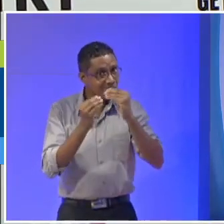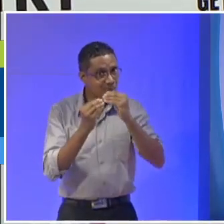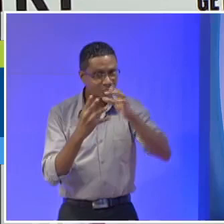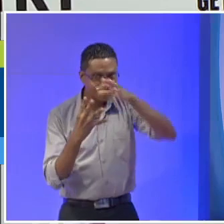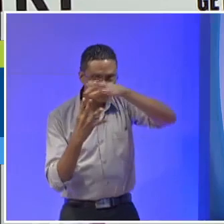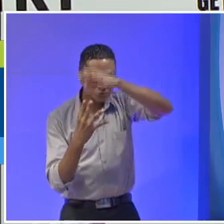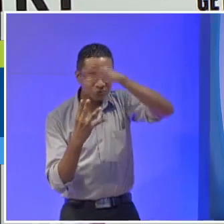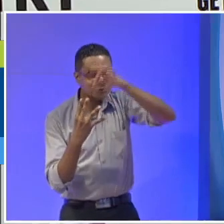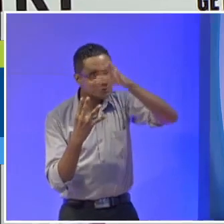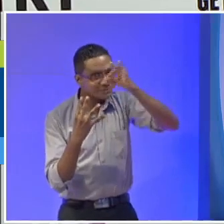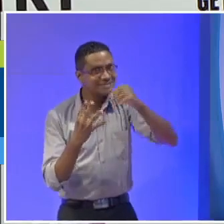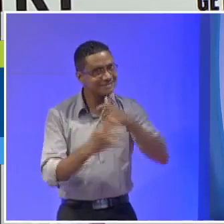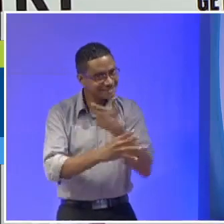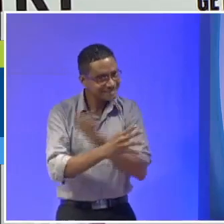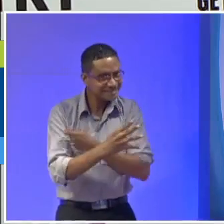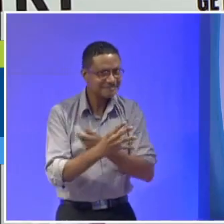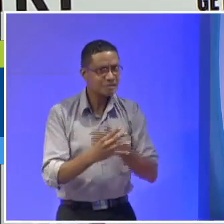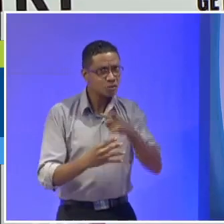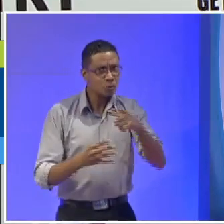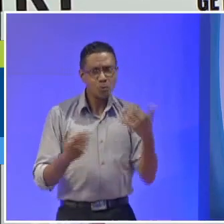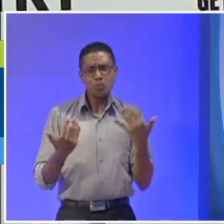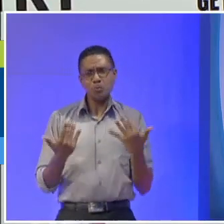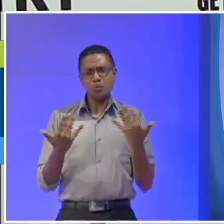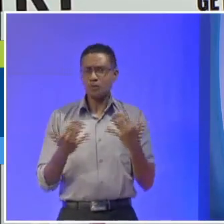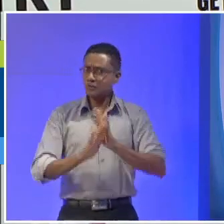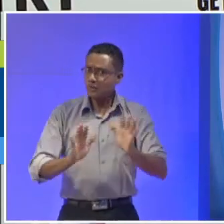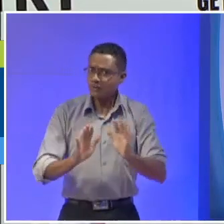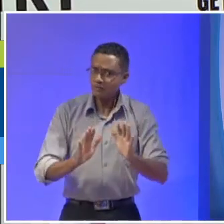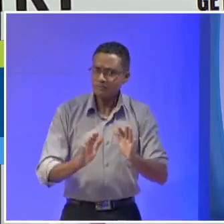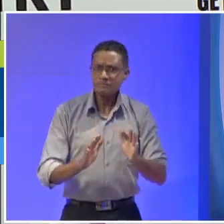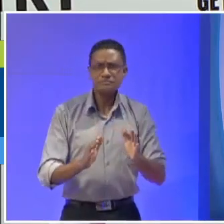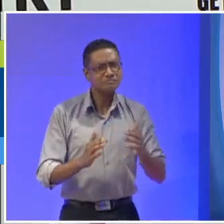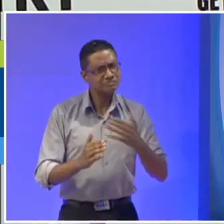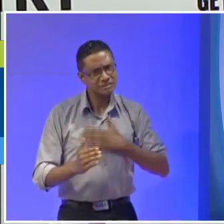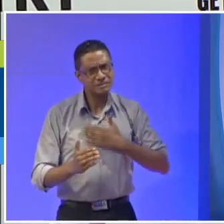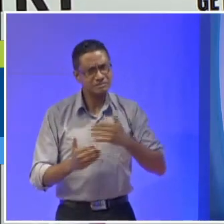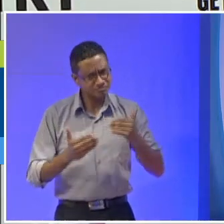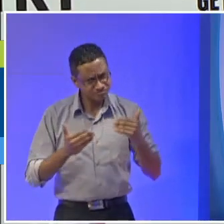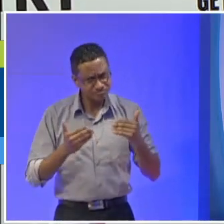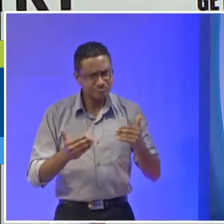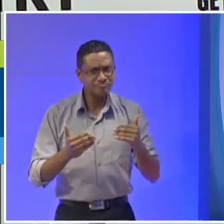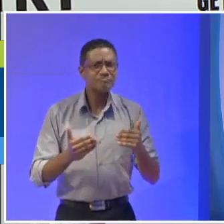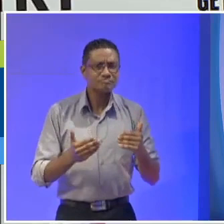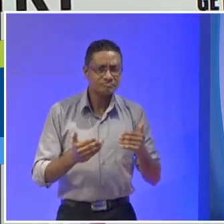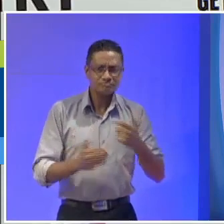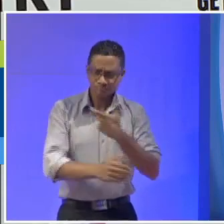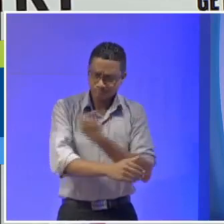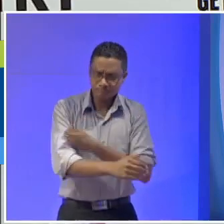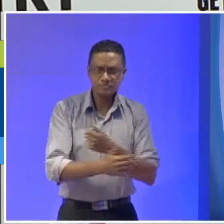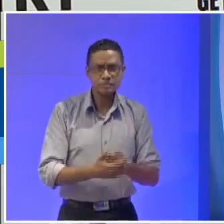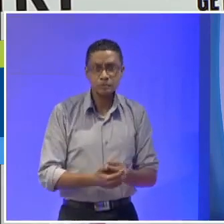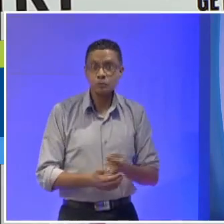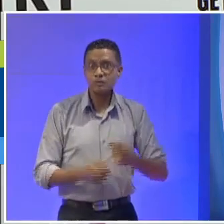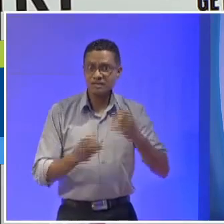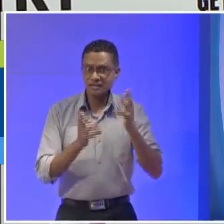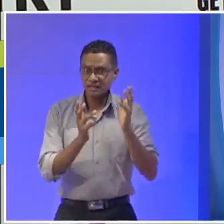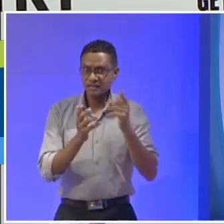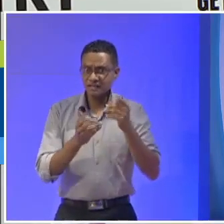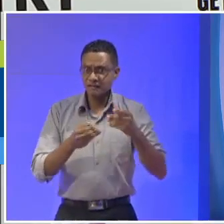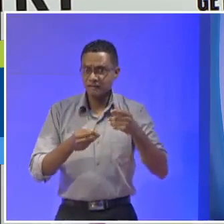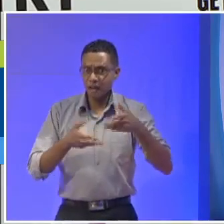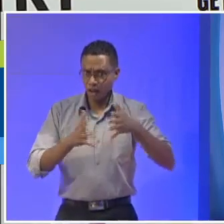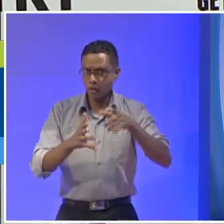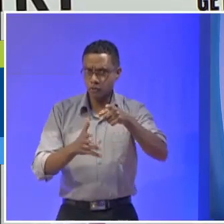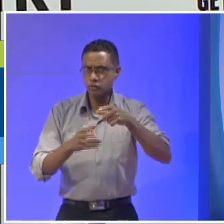don't hesitate. Do it for your family, your friends, and your country. We leave you with 2 short videos of persons just like